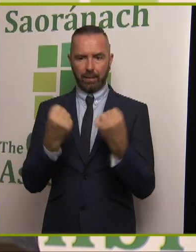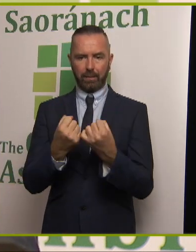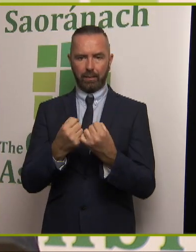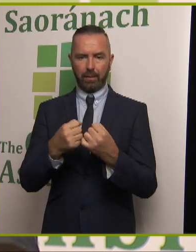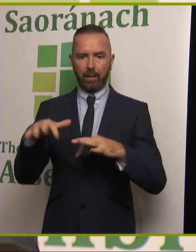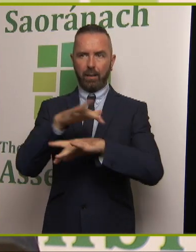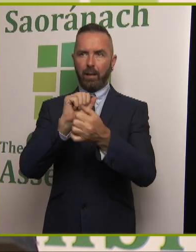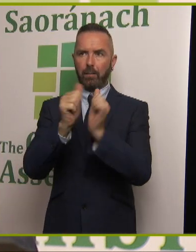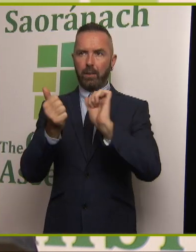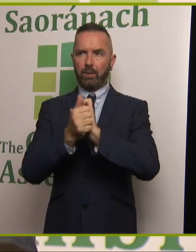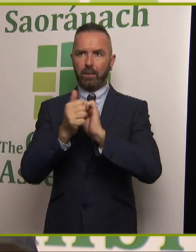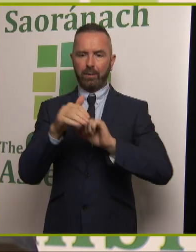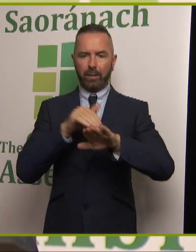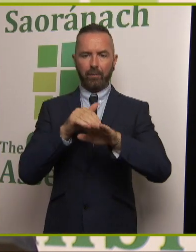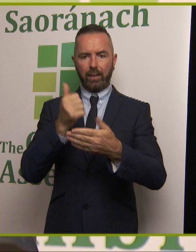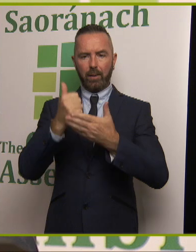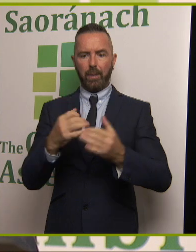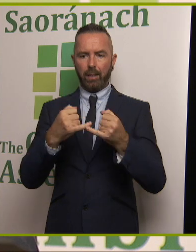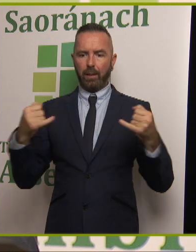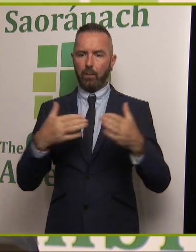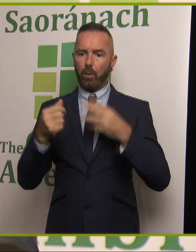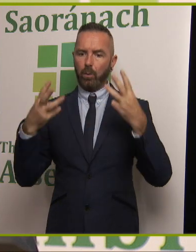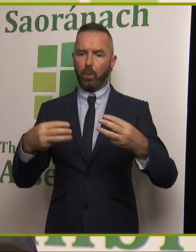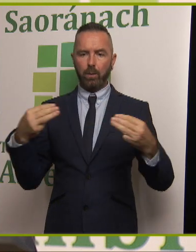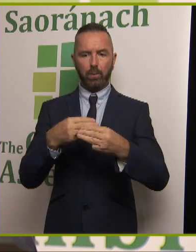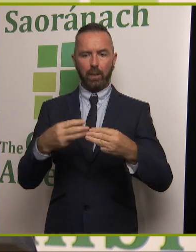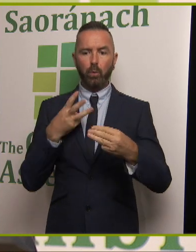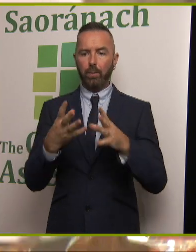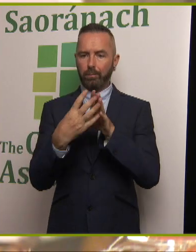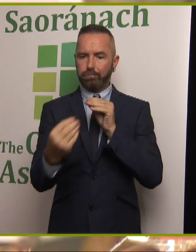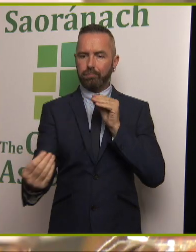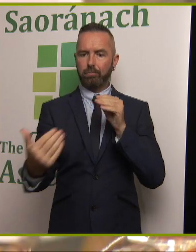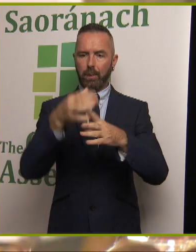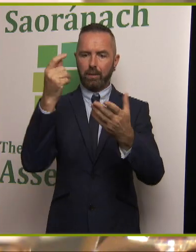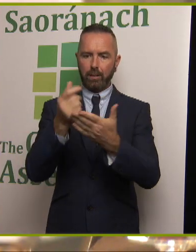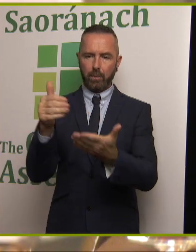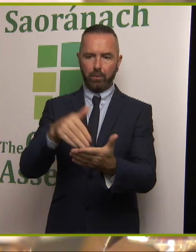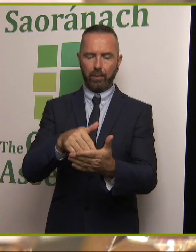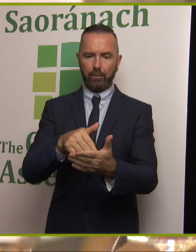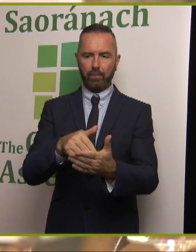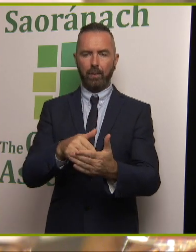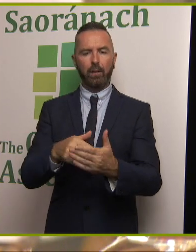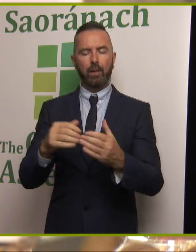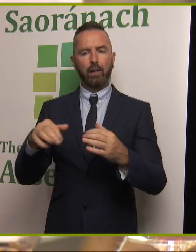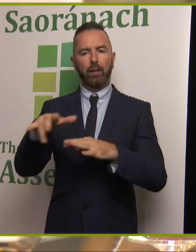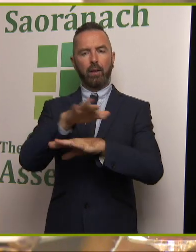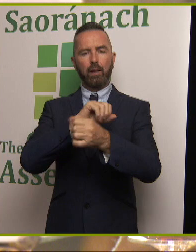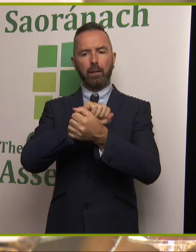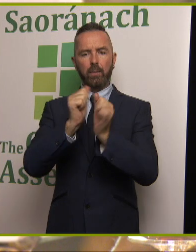shifting baselines. What we want to protect and restore is gone by the time we get there, because climate change is having a real effect on the